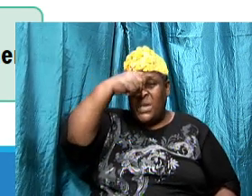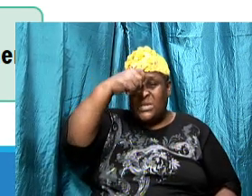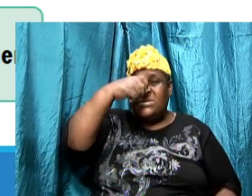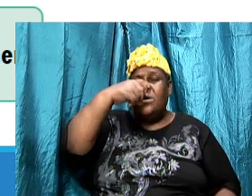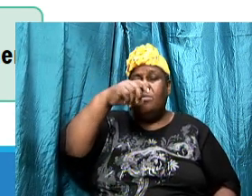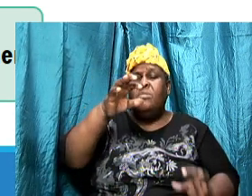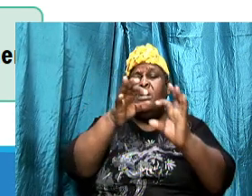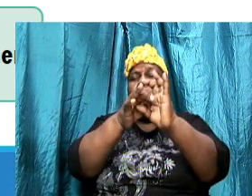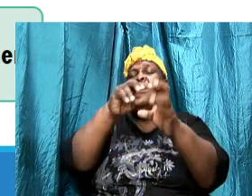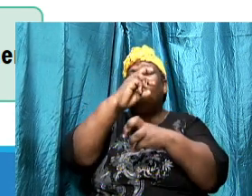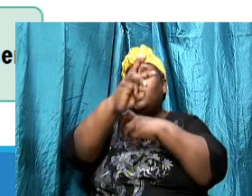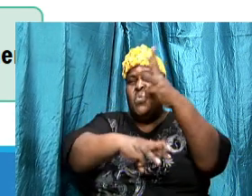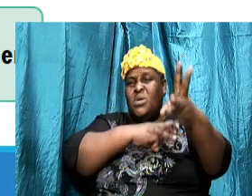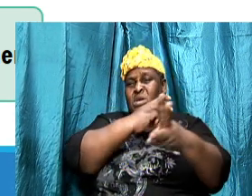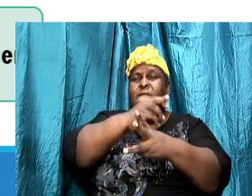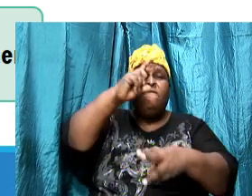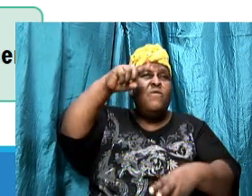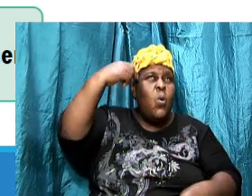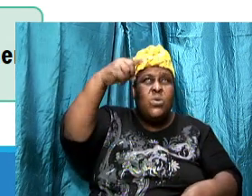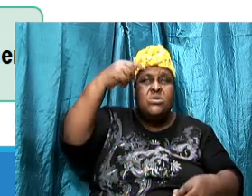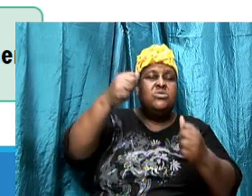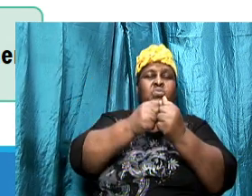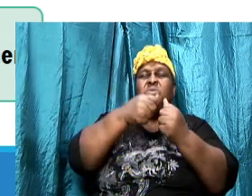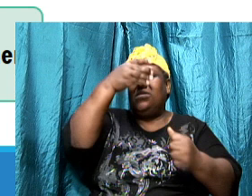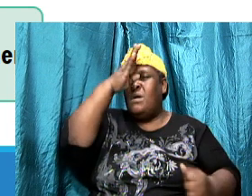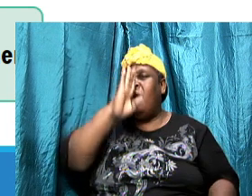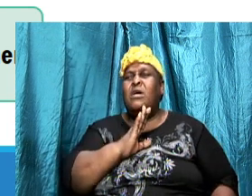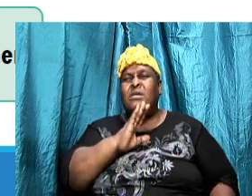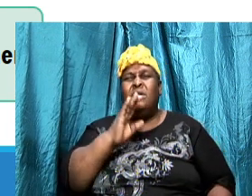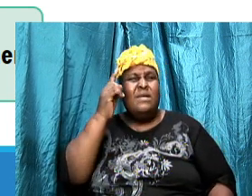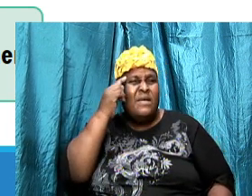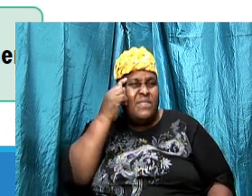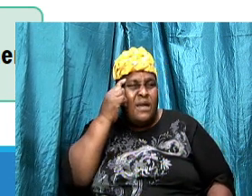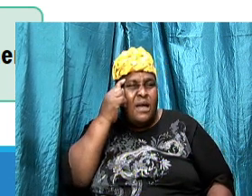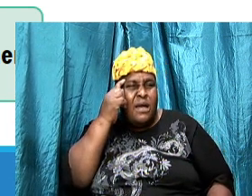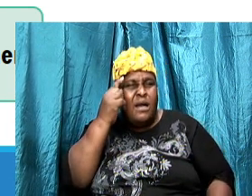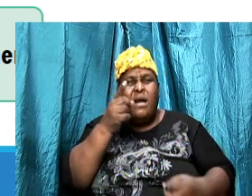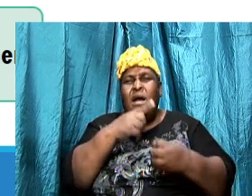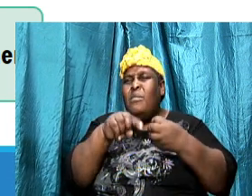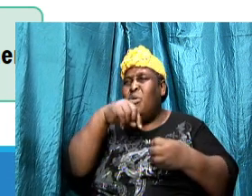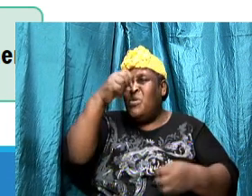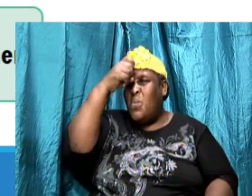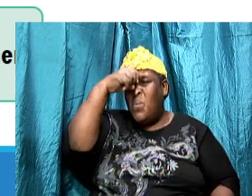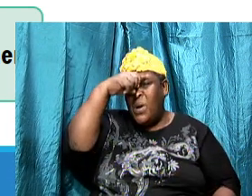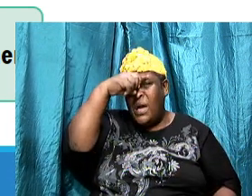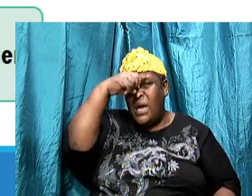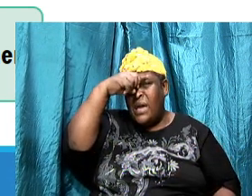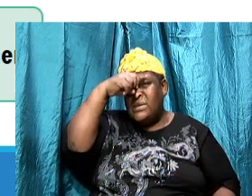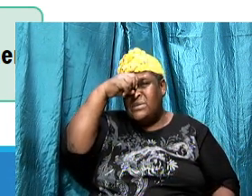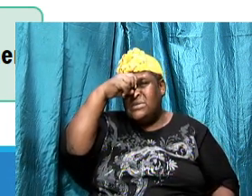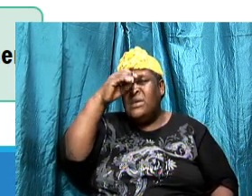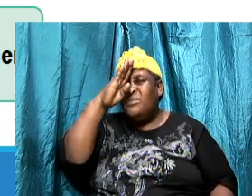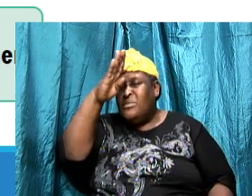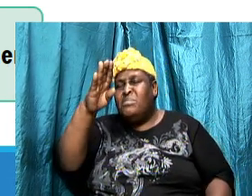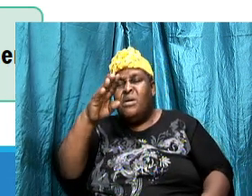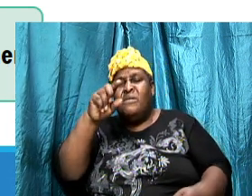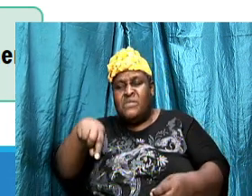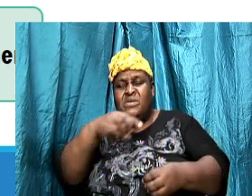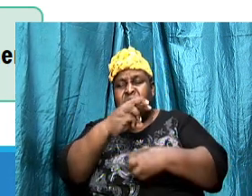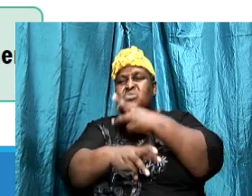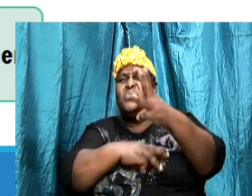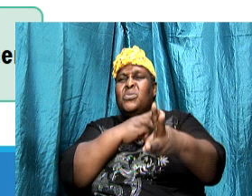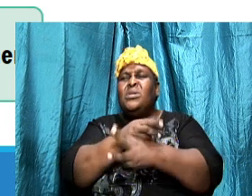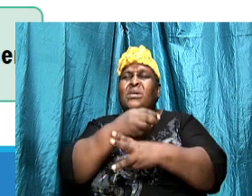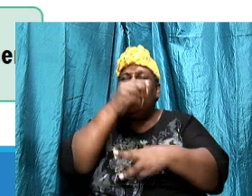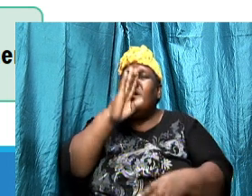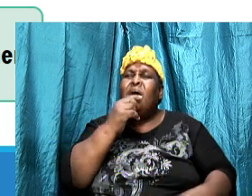the world is foolishness with God. Think about the wise things. Think about the wise and the prudent men of this world. God